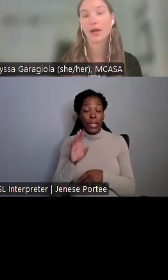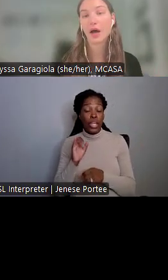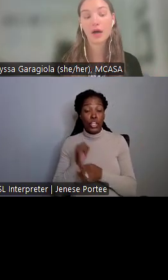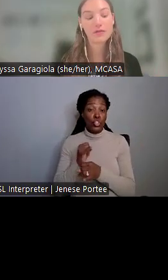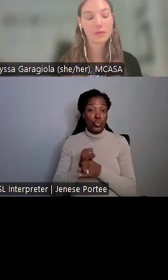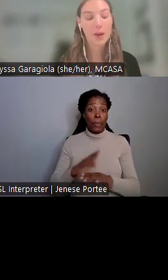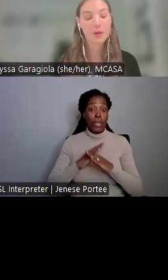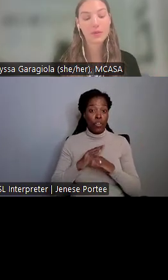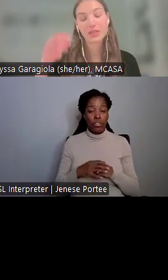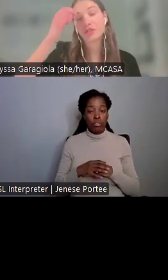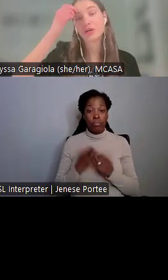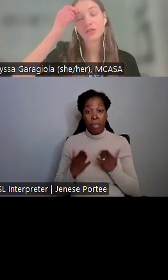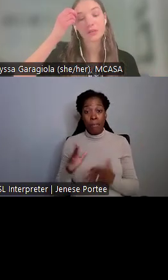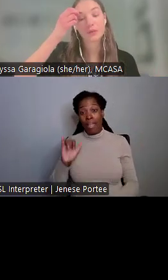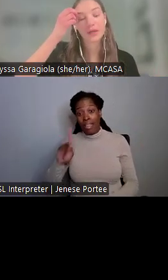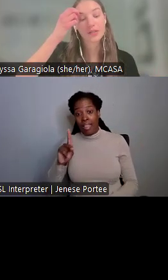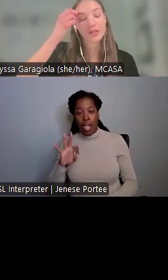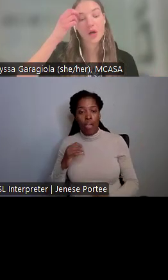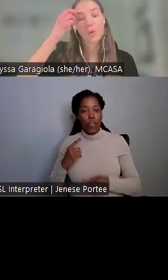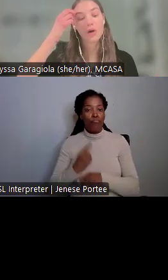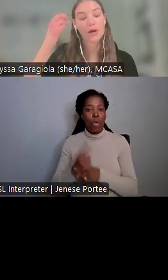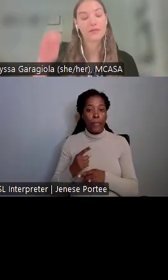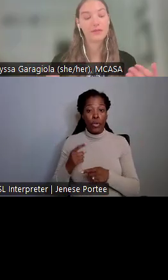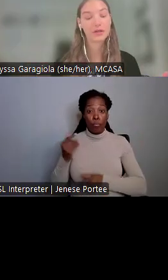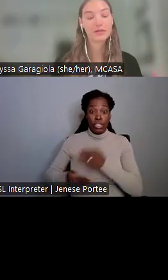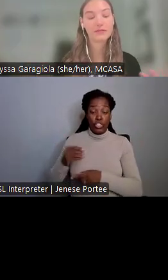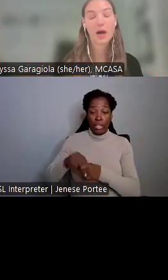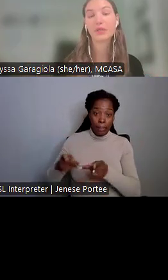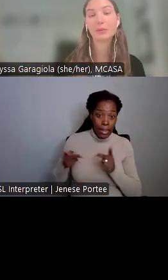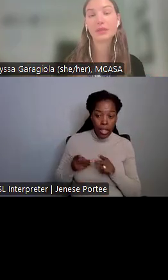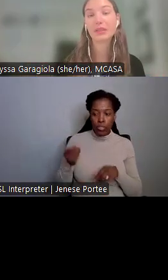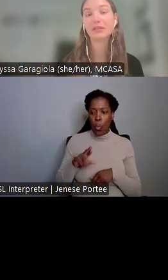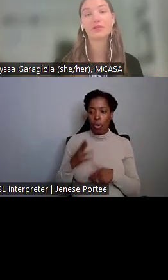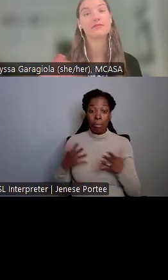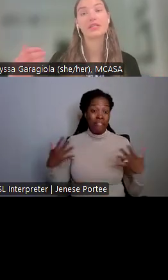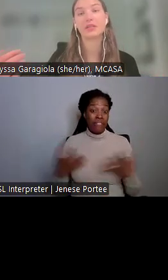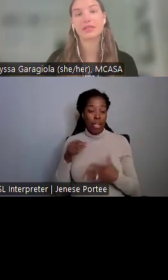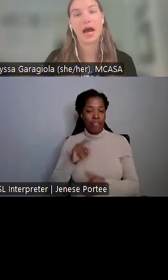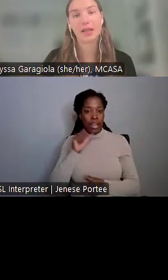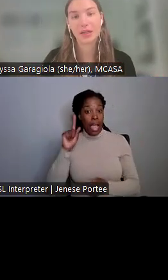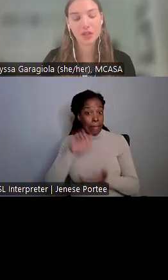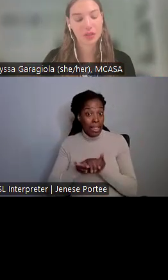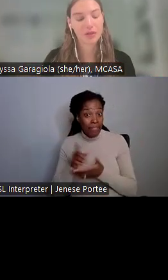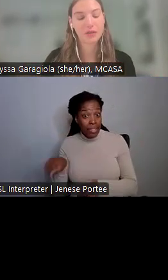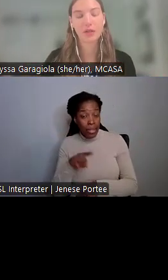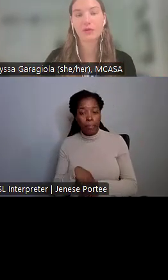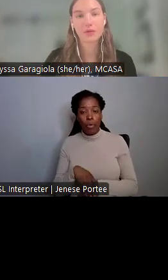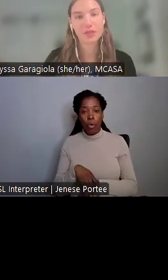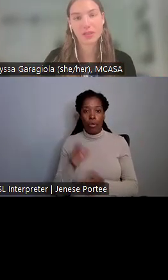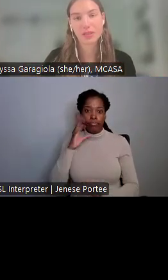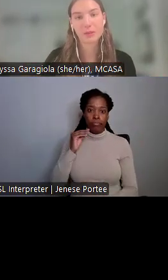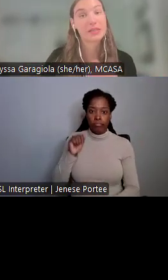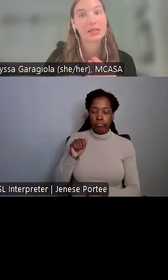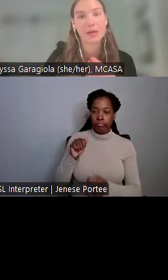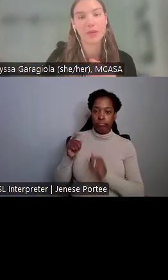a lack of proper procedures in place, or a fear of not being believed or facing retaliation if they go through